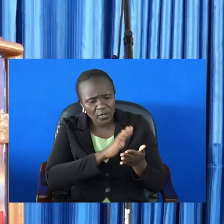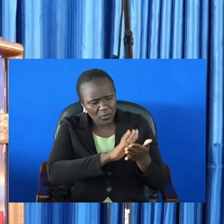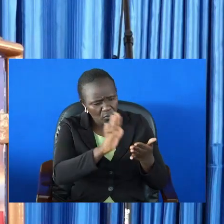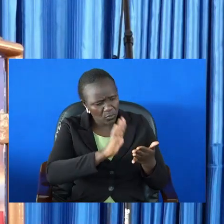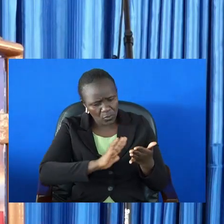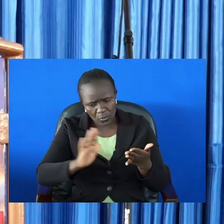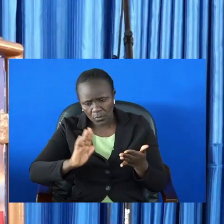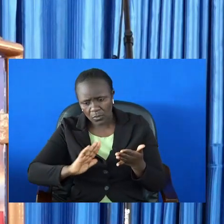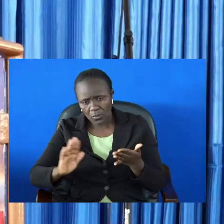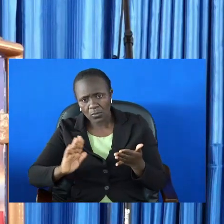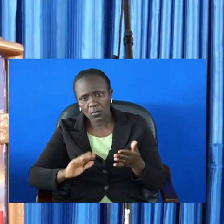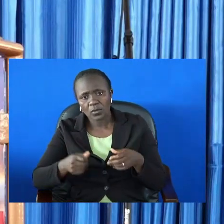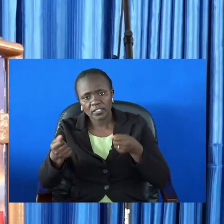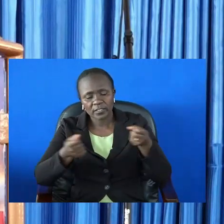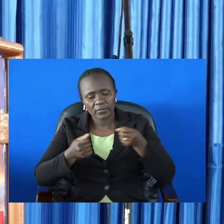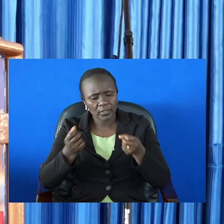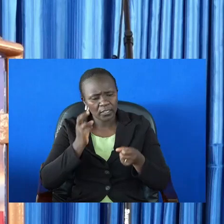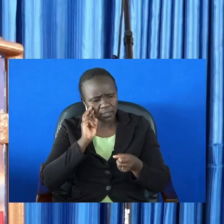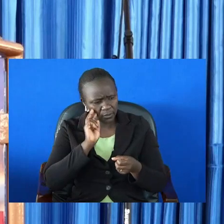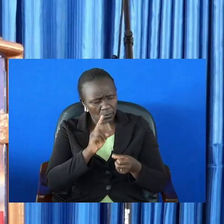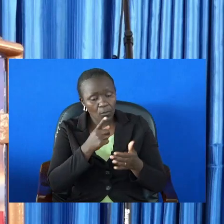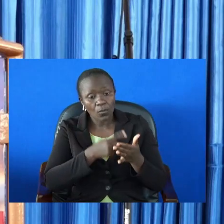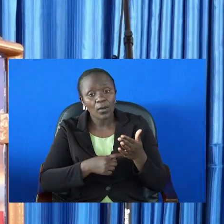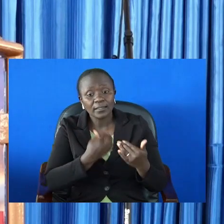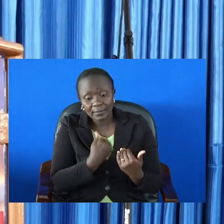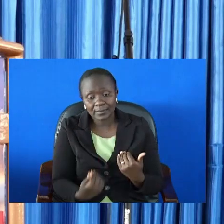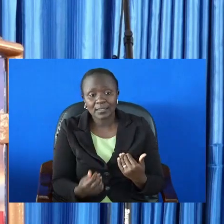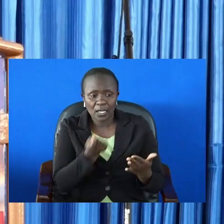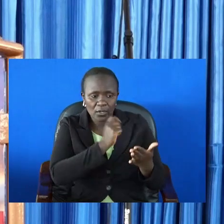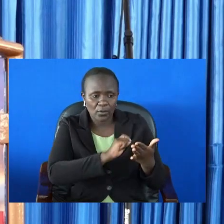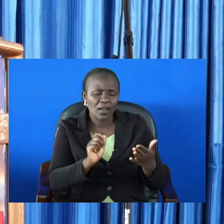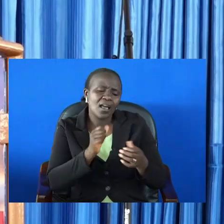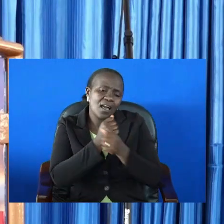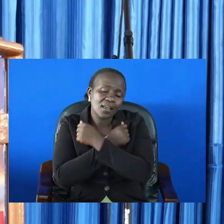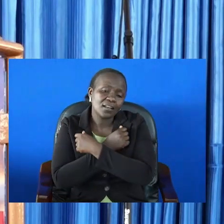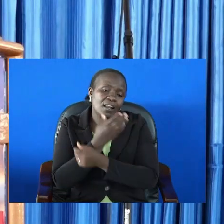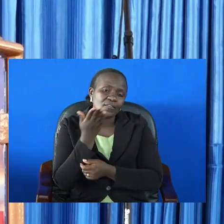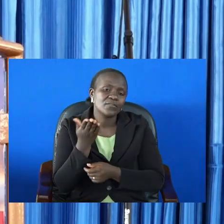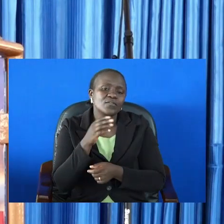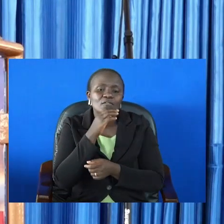vehicle properly, he saw what the child wrote, "I love you, Dad."